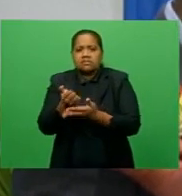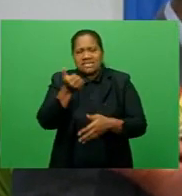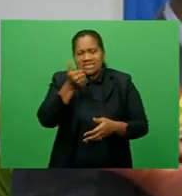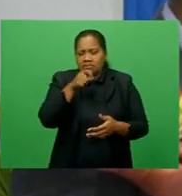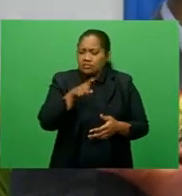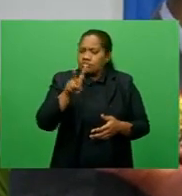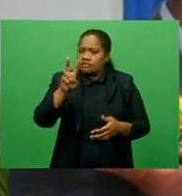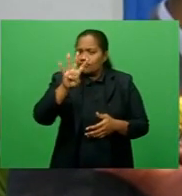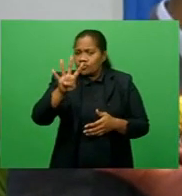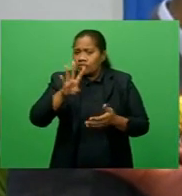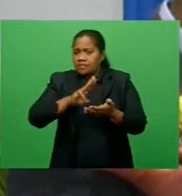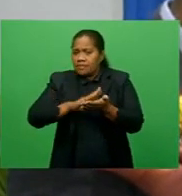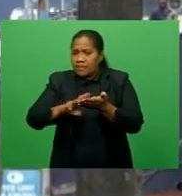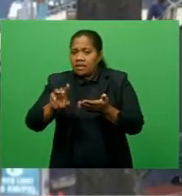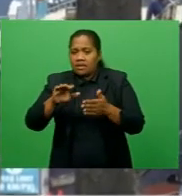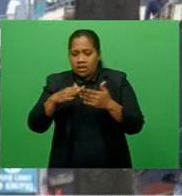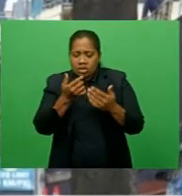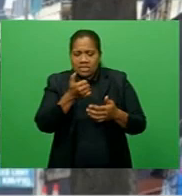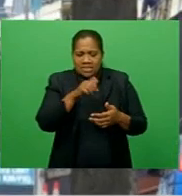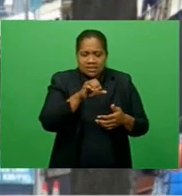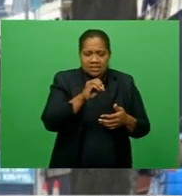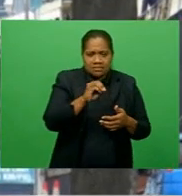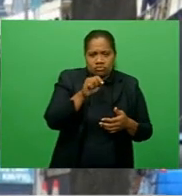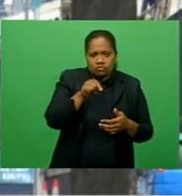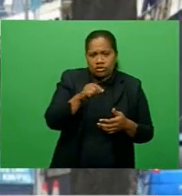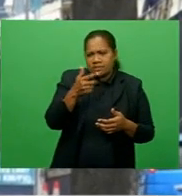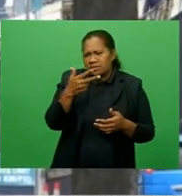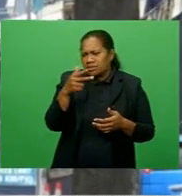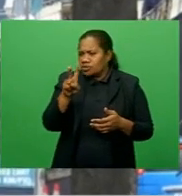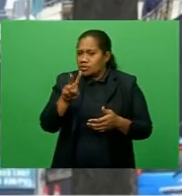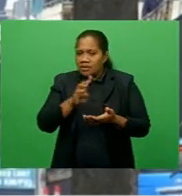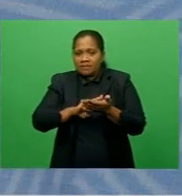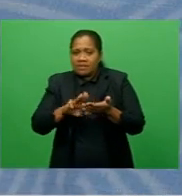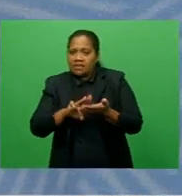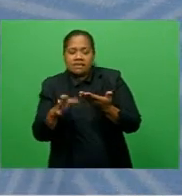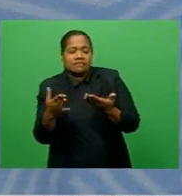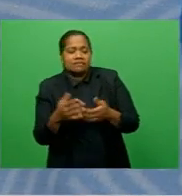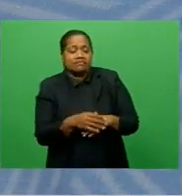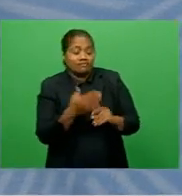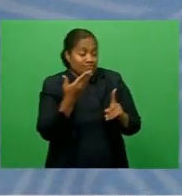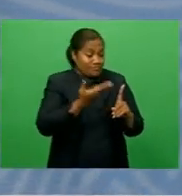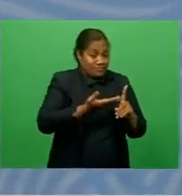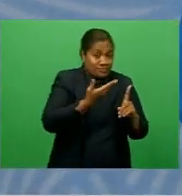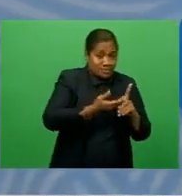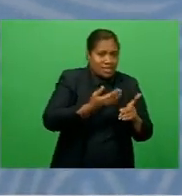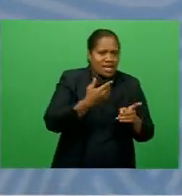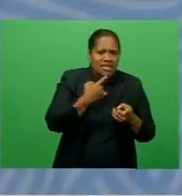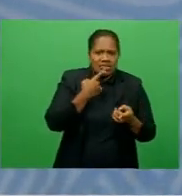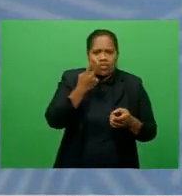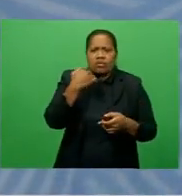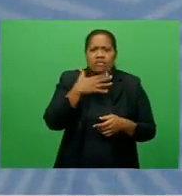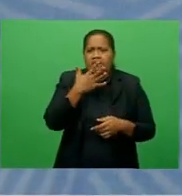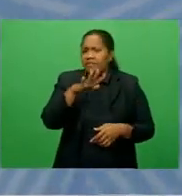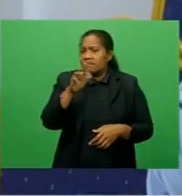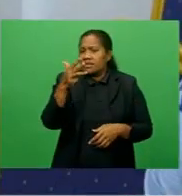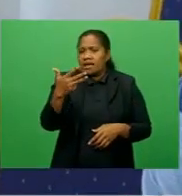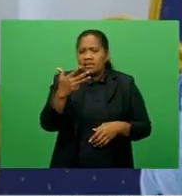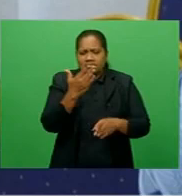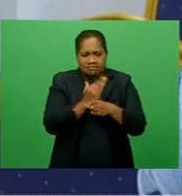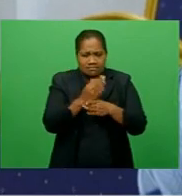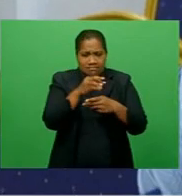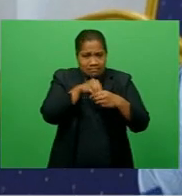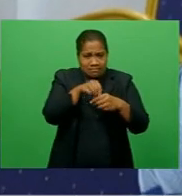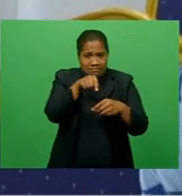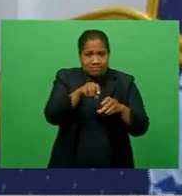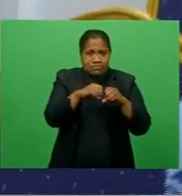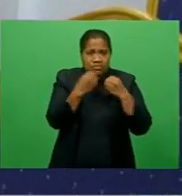to 16.82 million. FPCL board chair Shaheen Ali says 159 employees within the organization will be